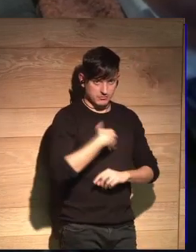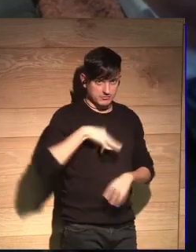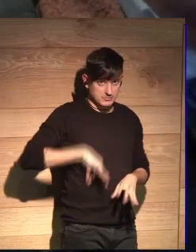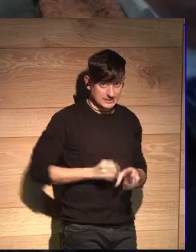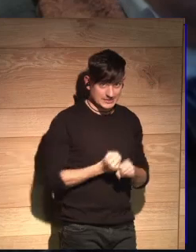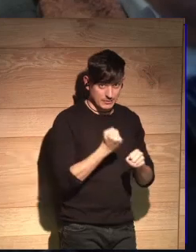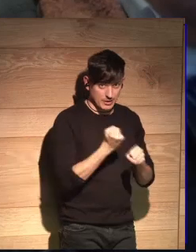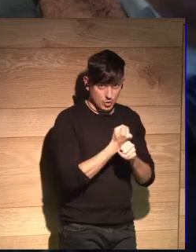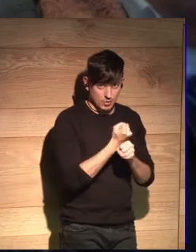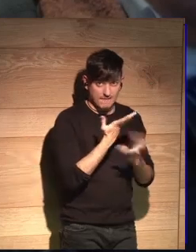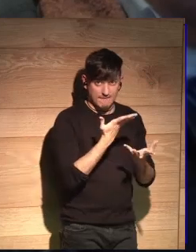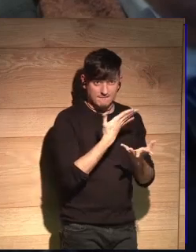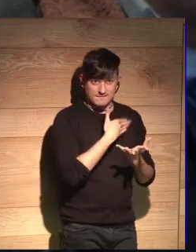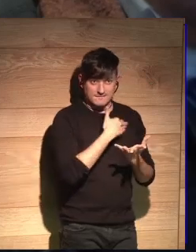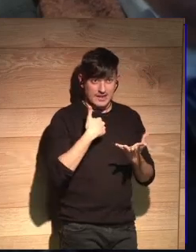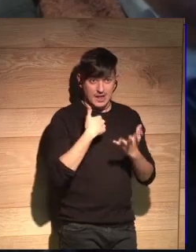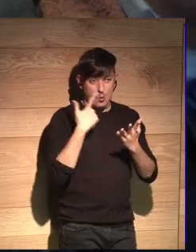map